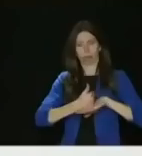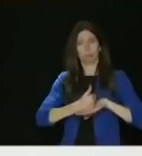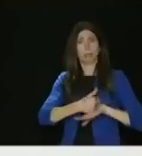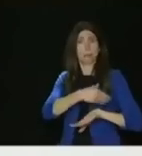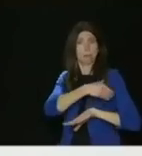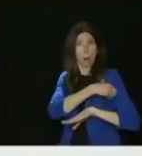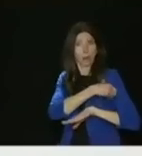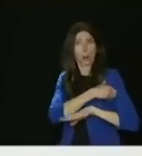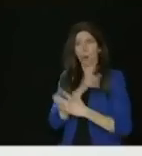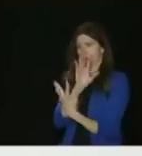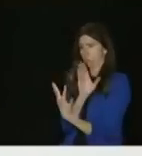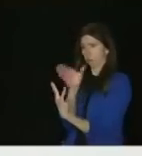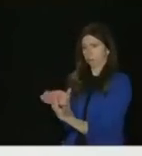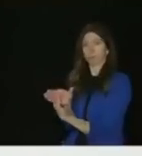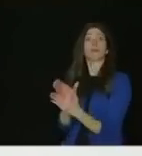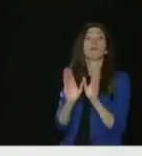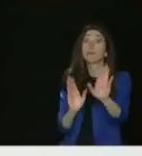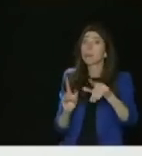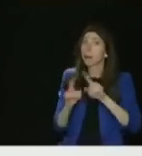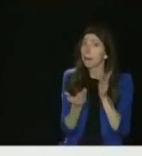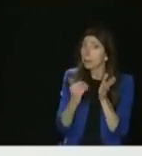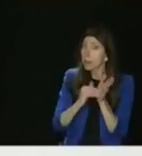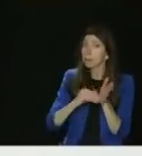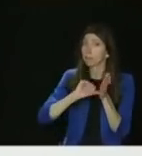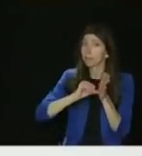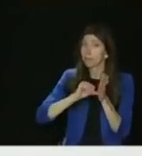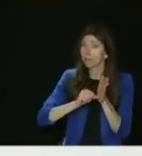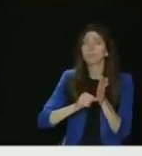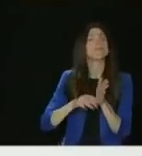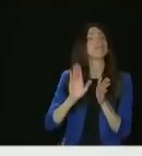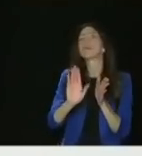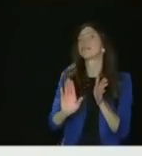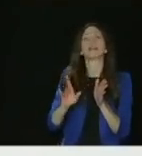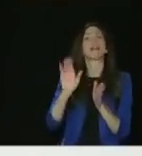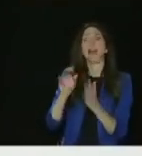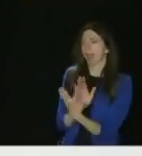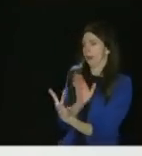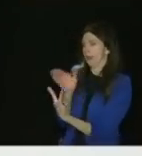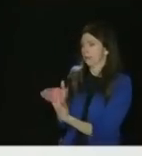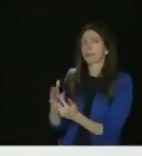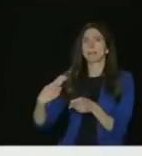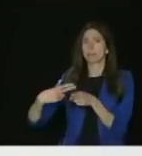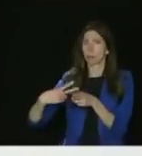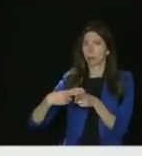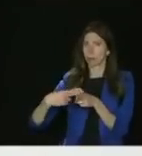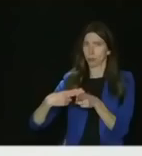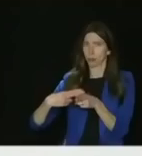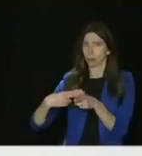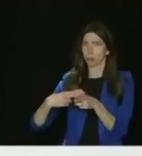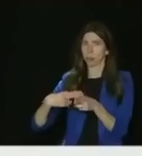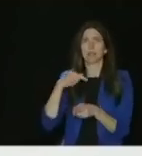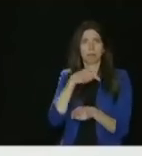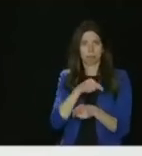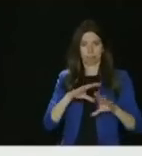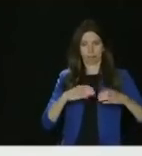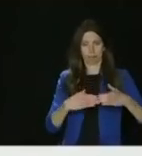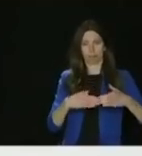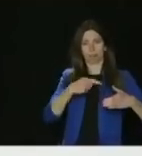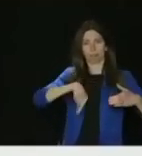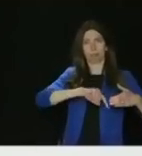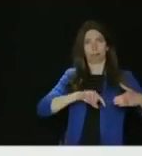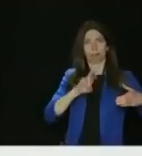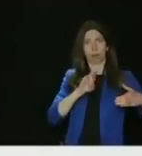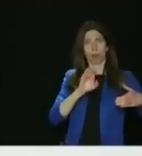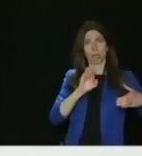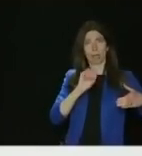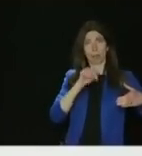very proportionate, and they're time limited, so that there can be greater agility between the RCMP, who will work seamlessly with local